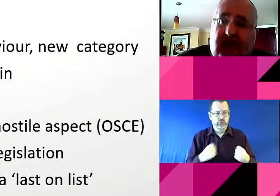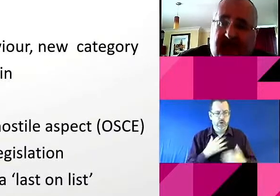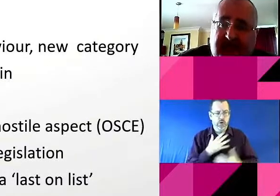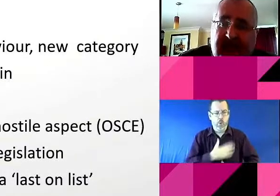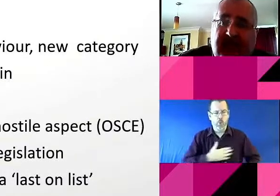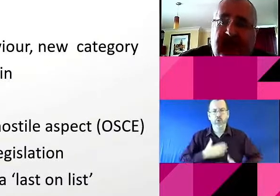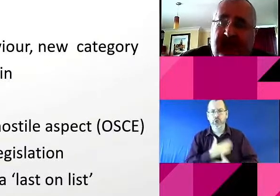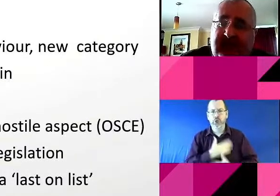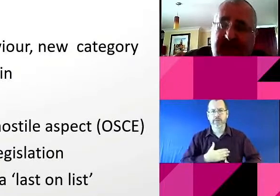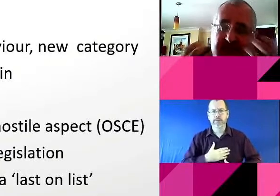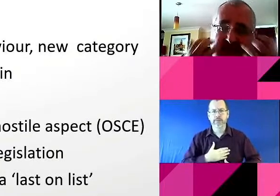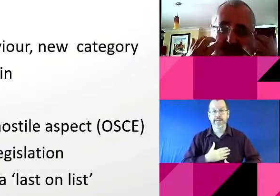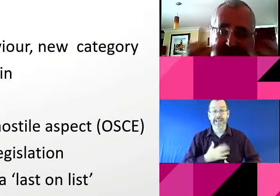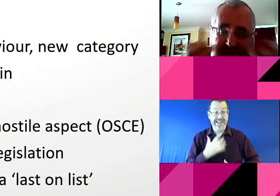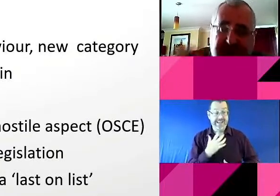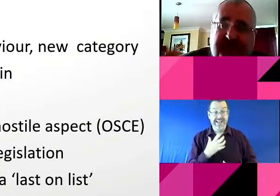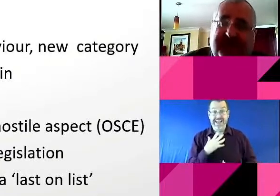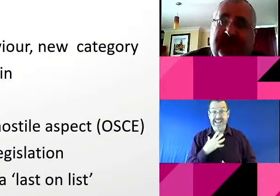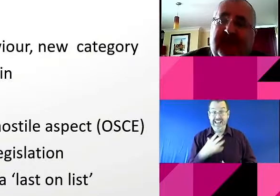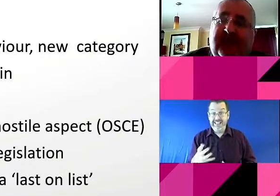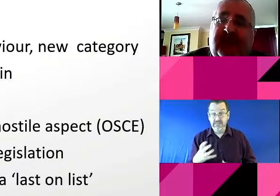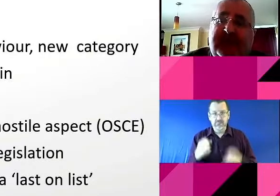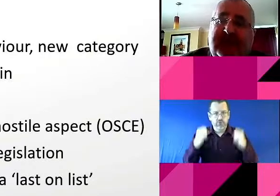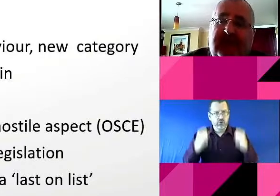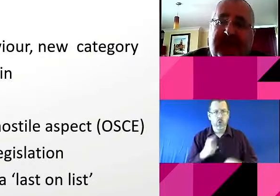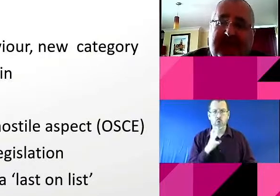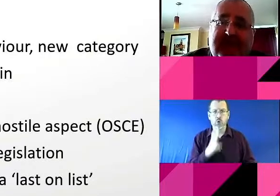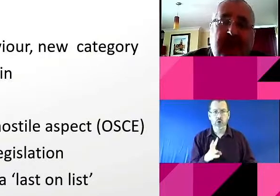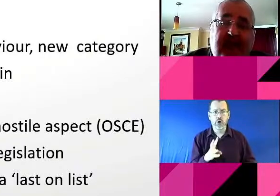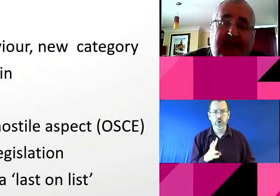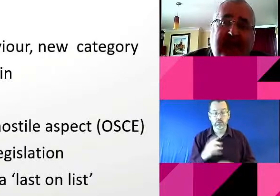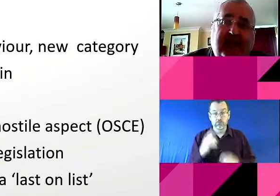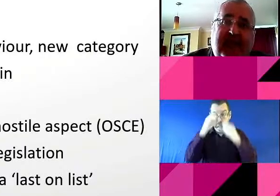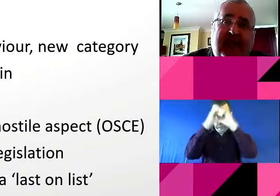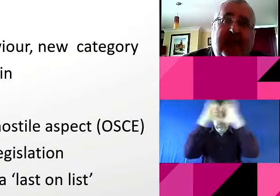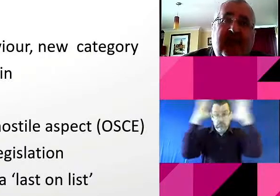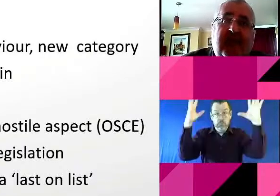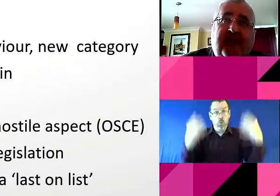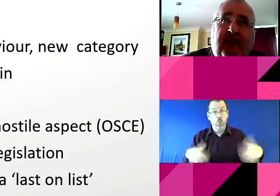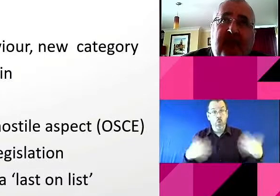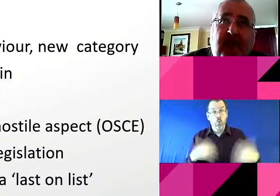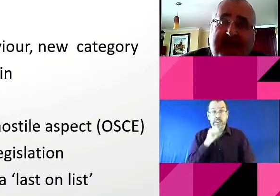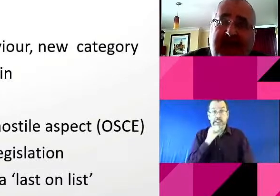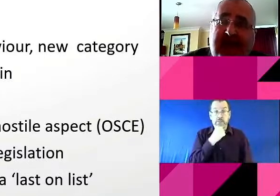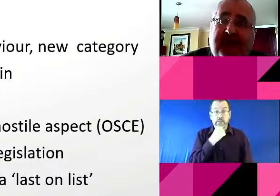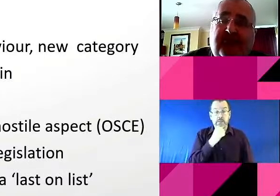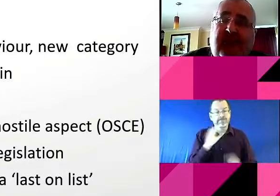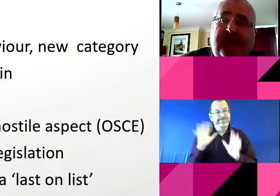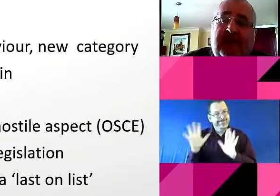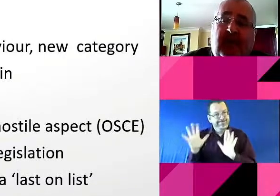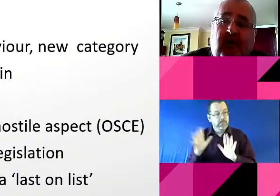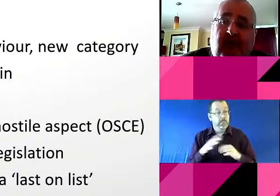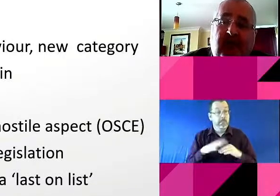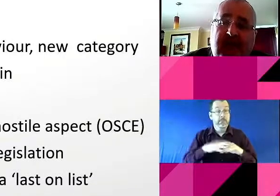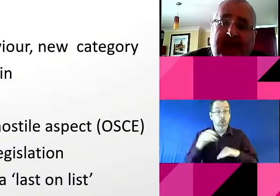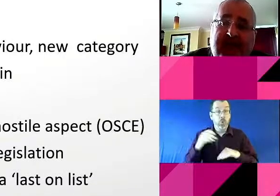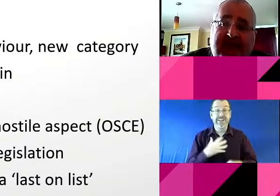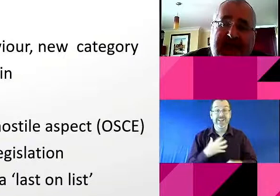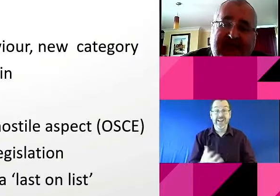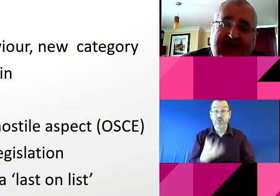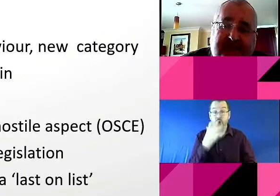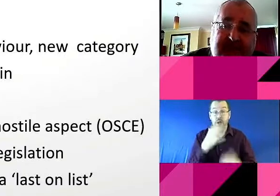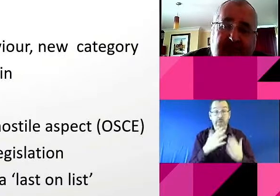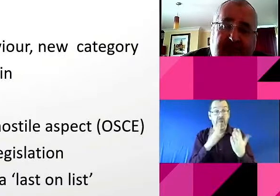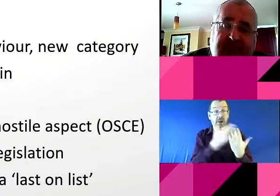strong word. You know, it's conjures up something very serious. But actually, for most hate crime law,